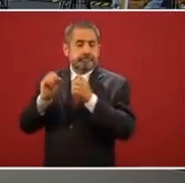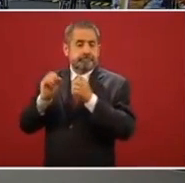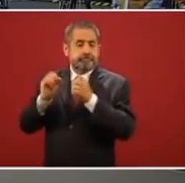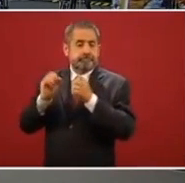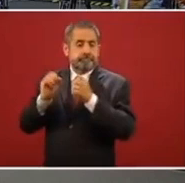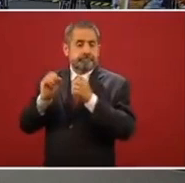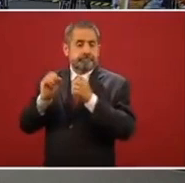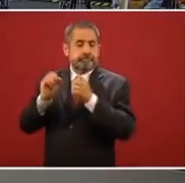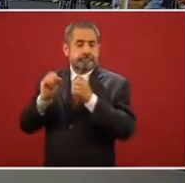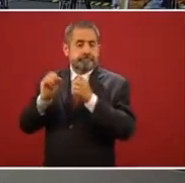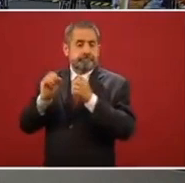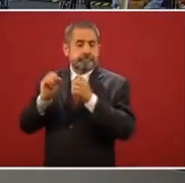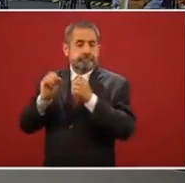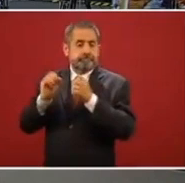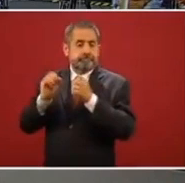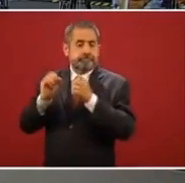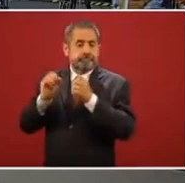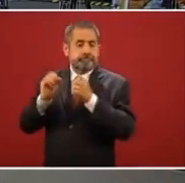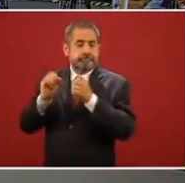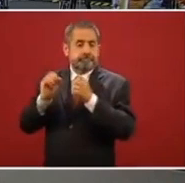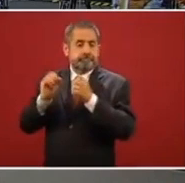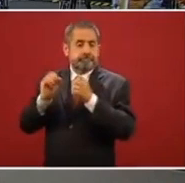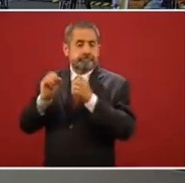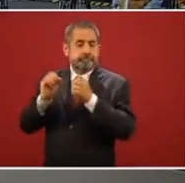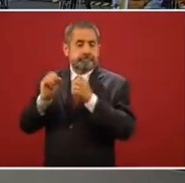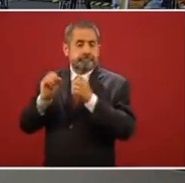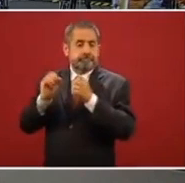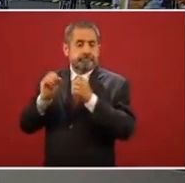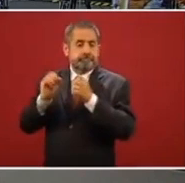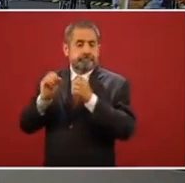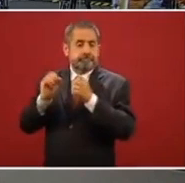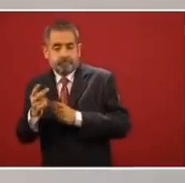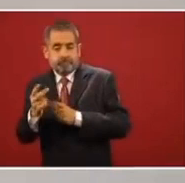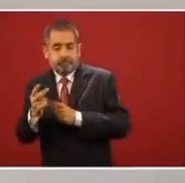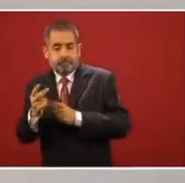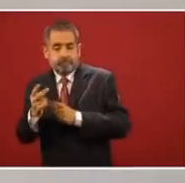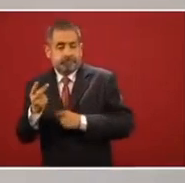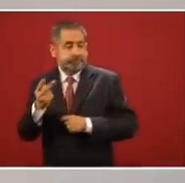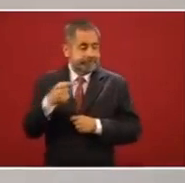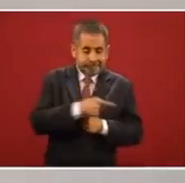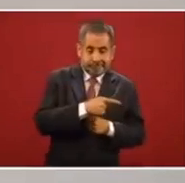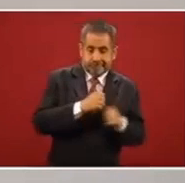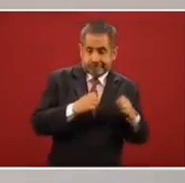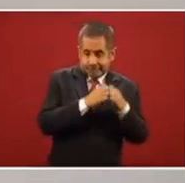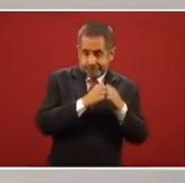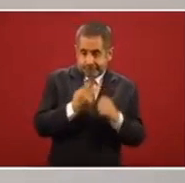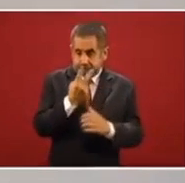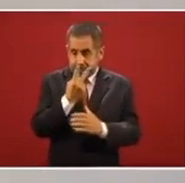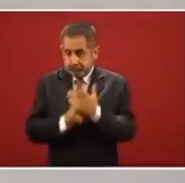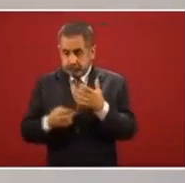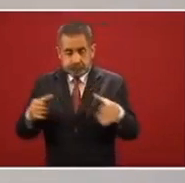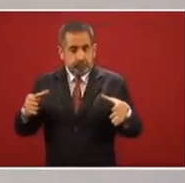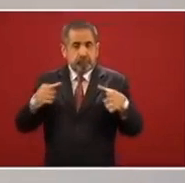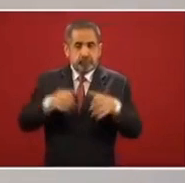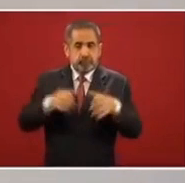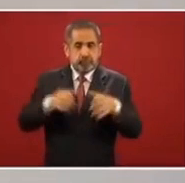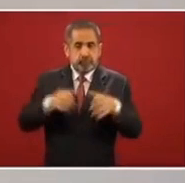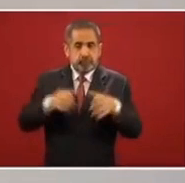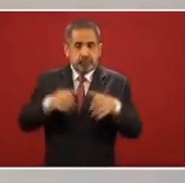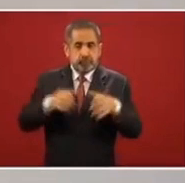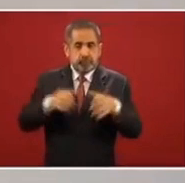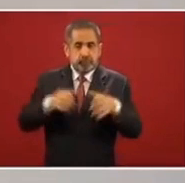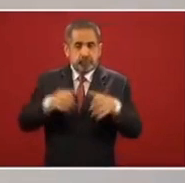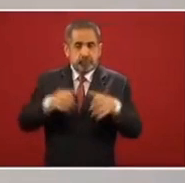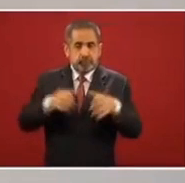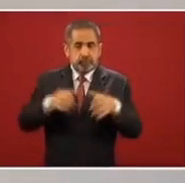derived from this conjunct meeting with the Secretary of Health, nos ha permitido excelentes mecanismos de